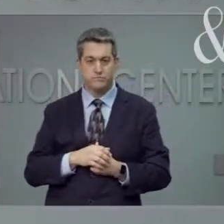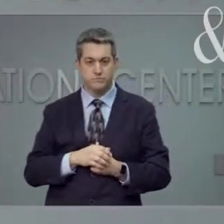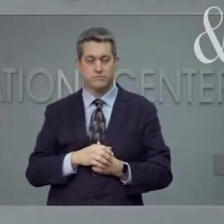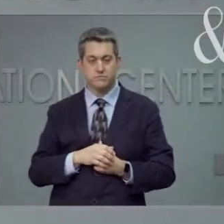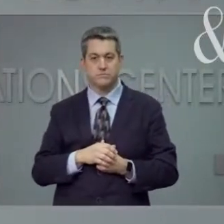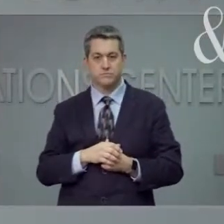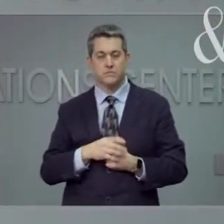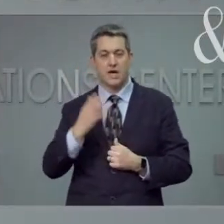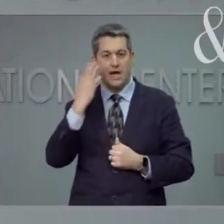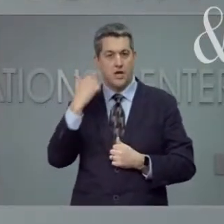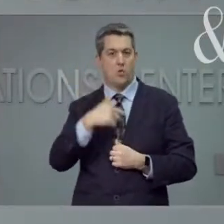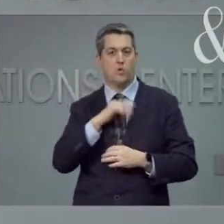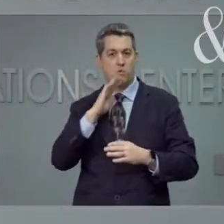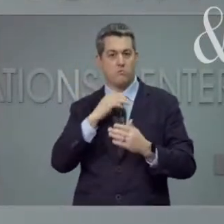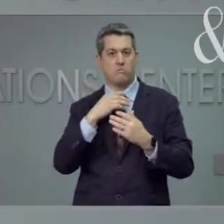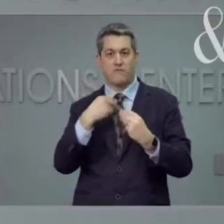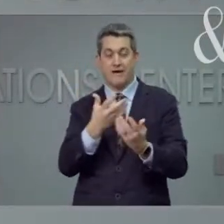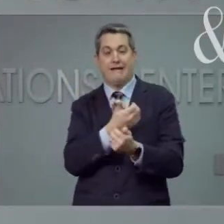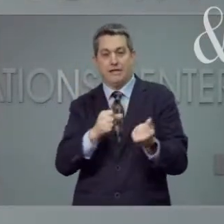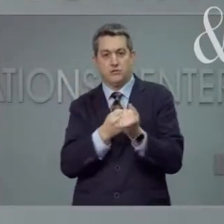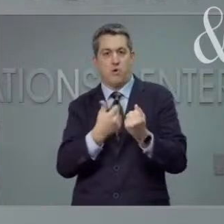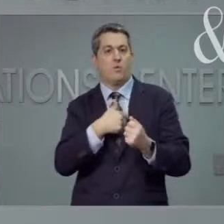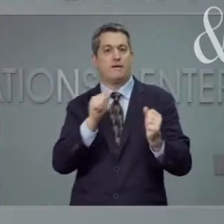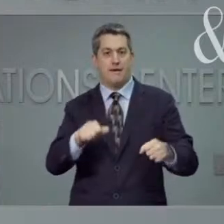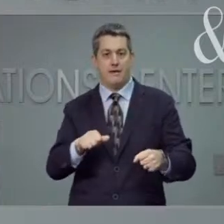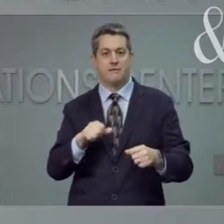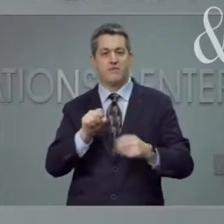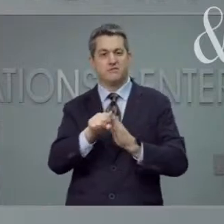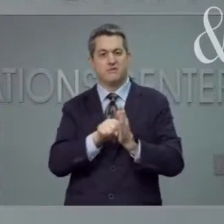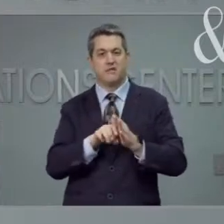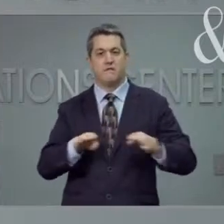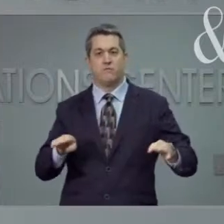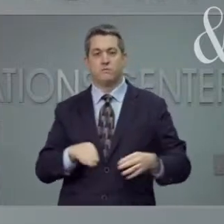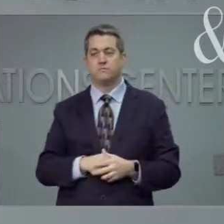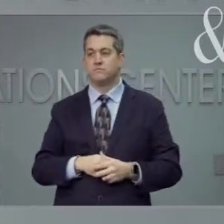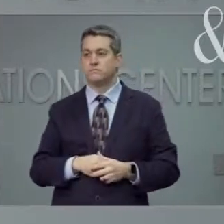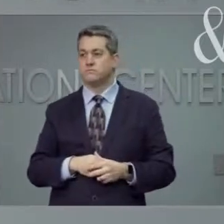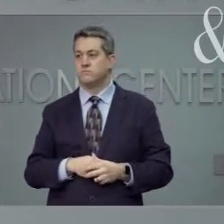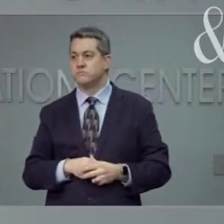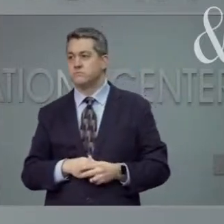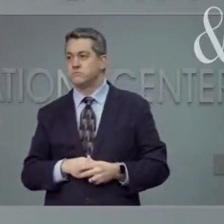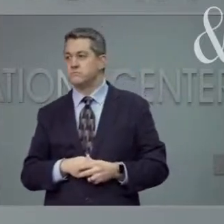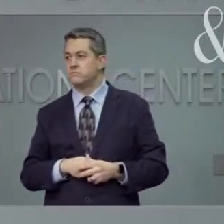assistance that they need to get it out. Next question, please.